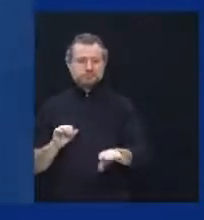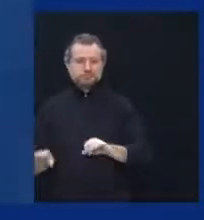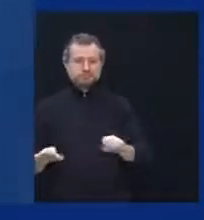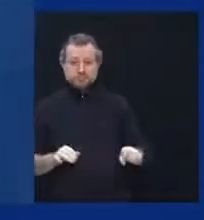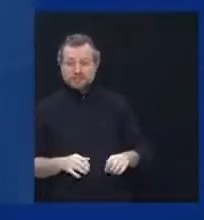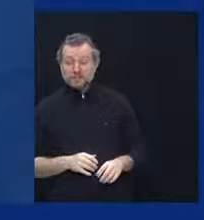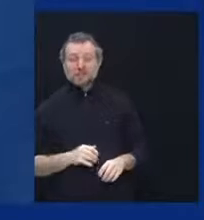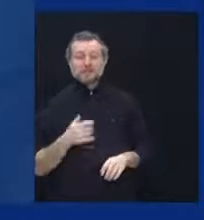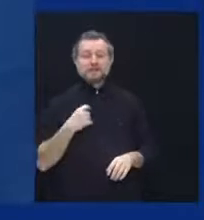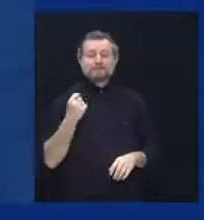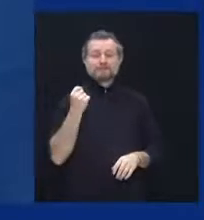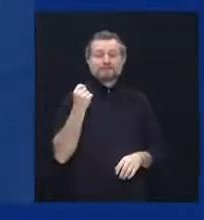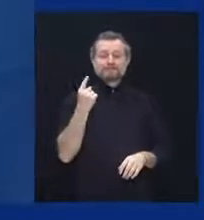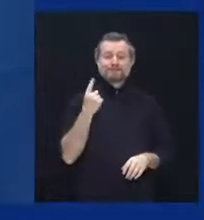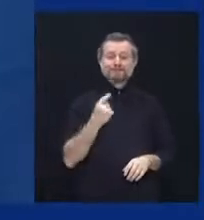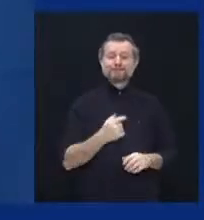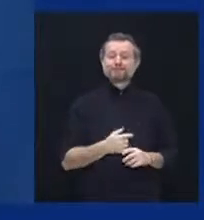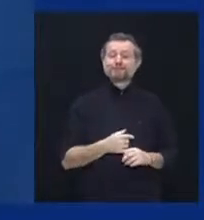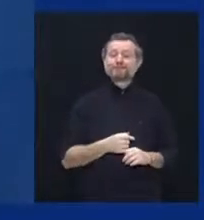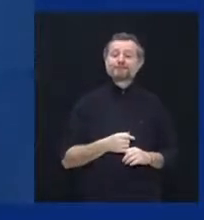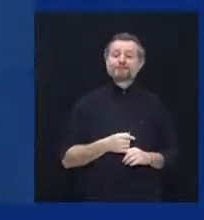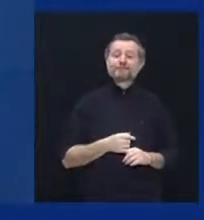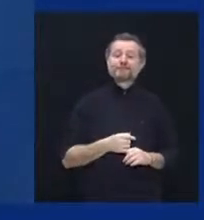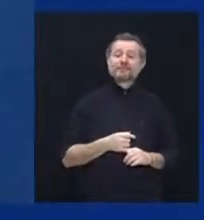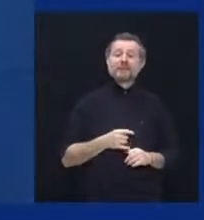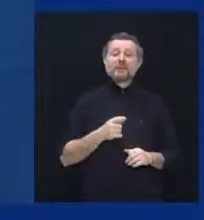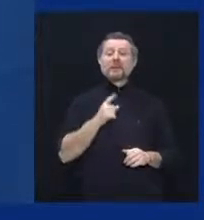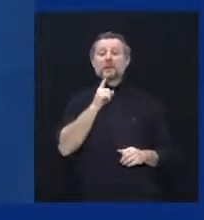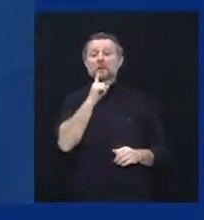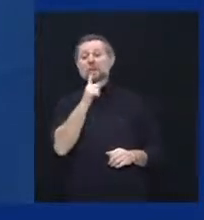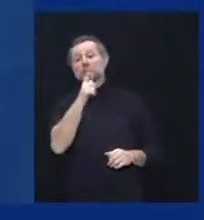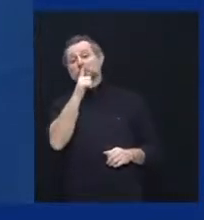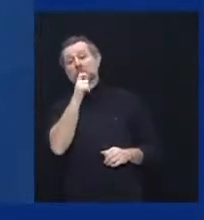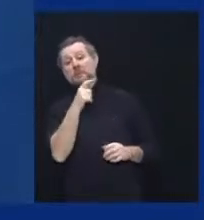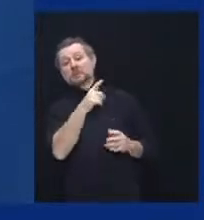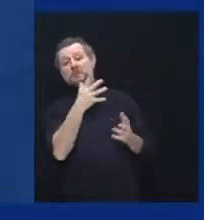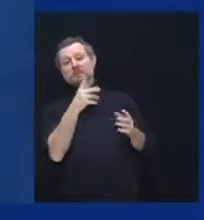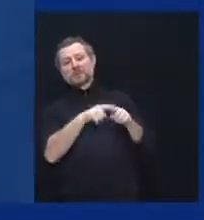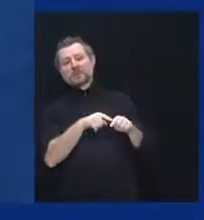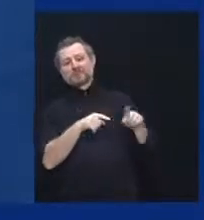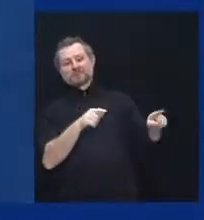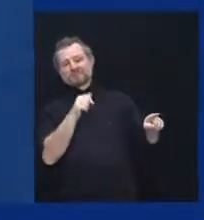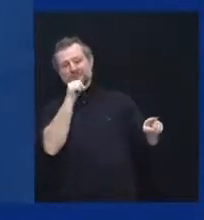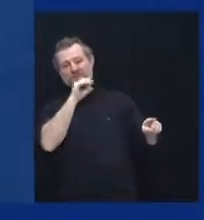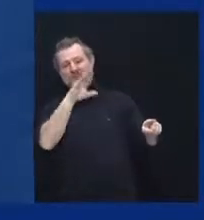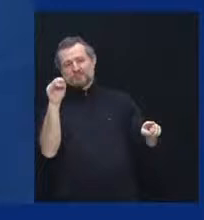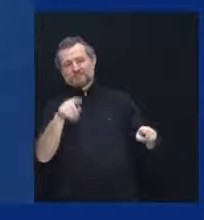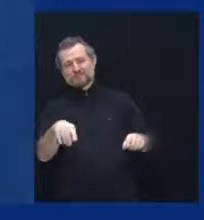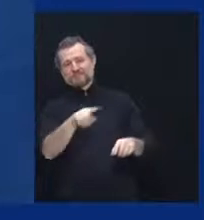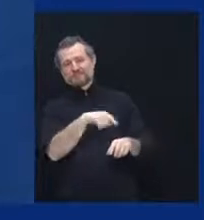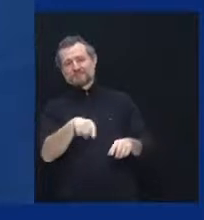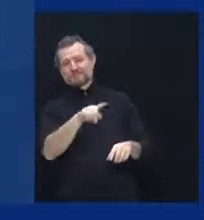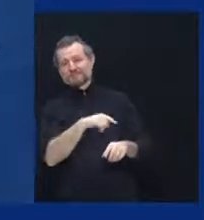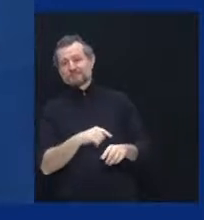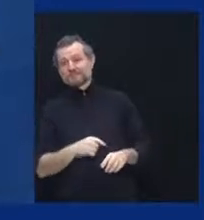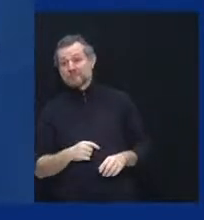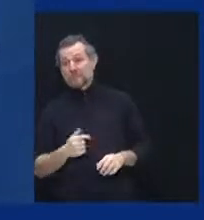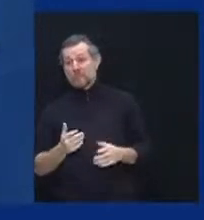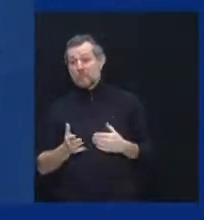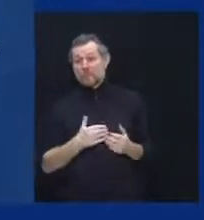But the faucet is the private production. We'll distribute all that we